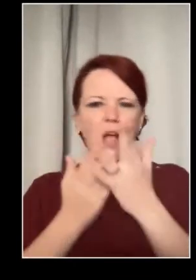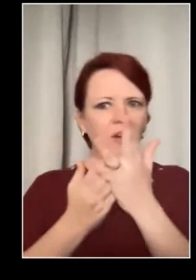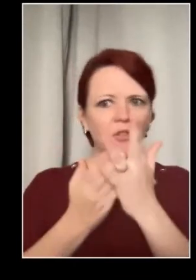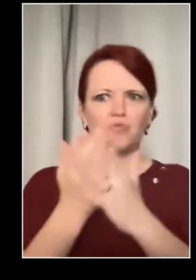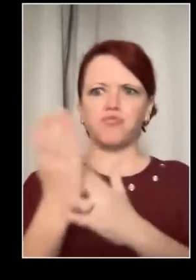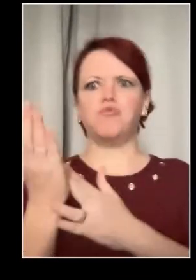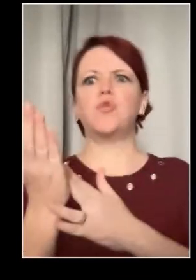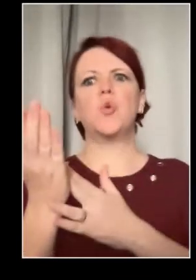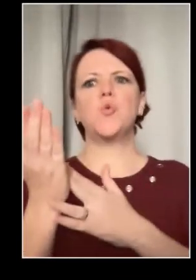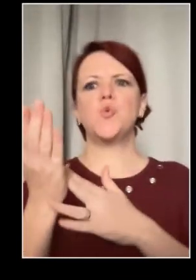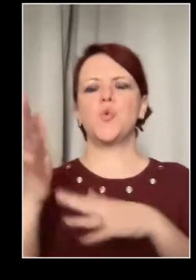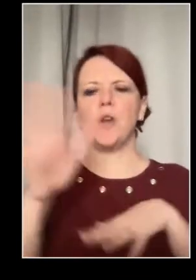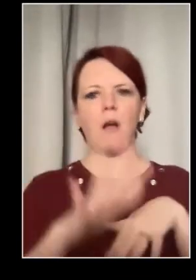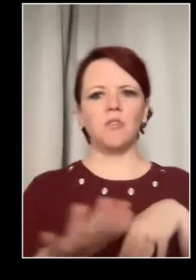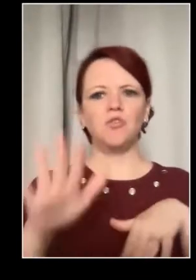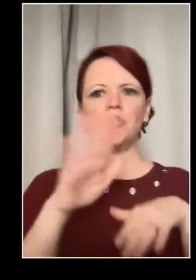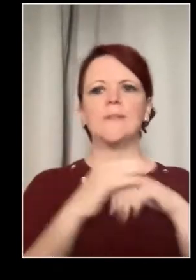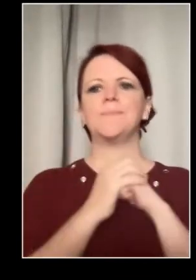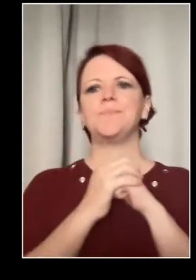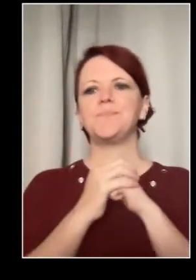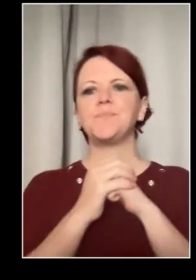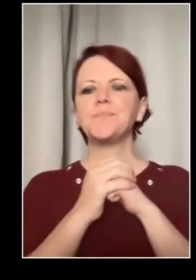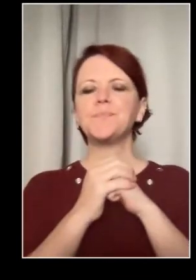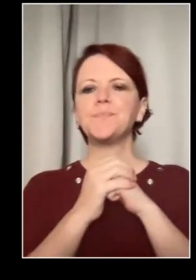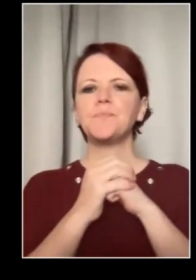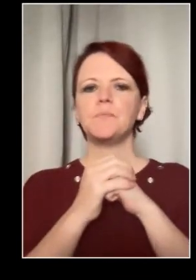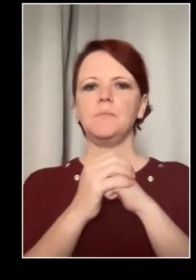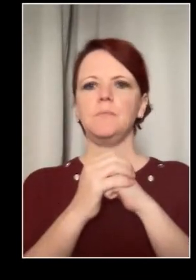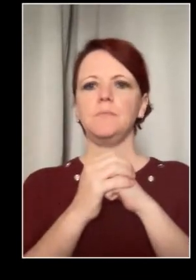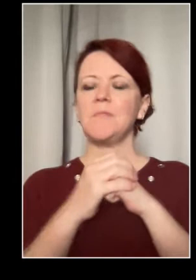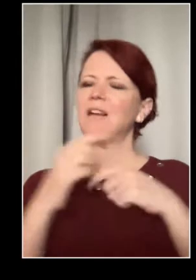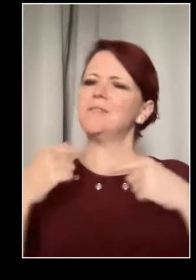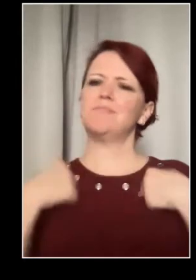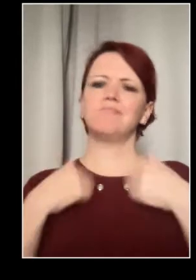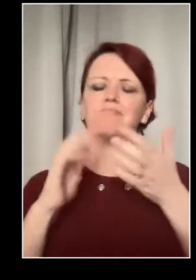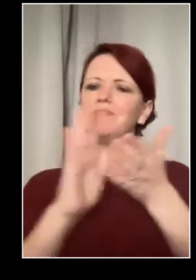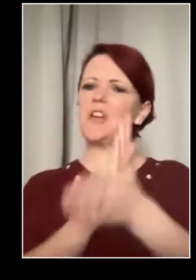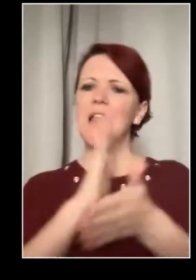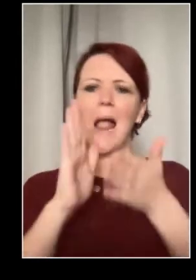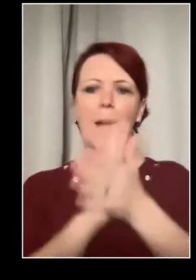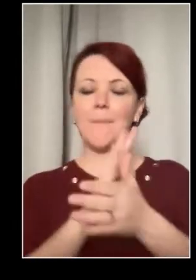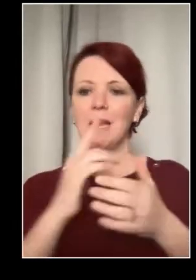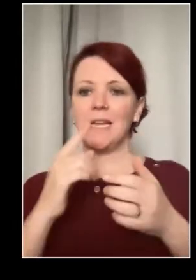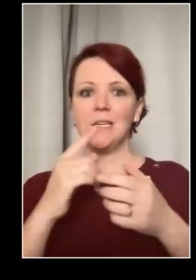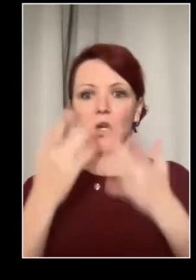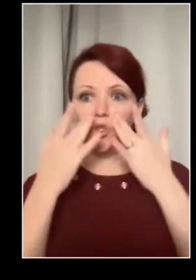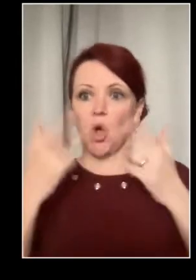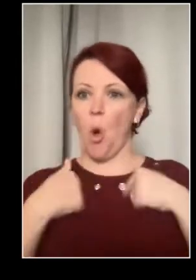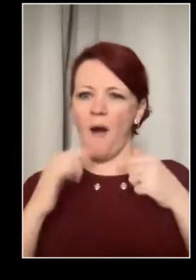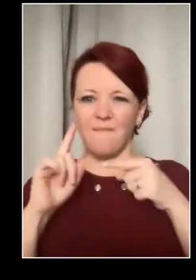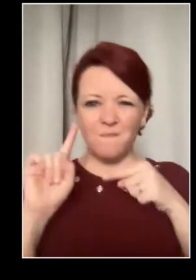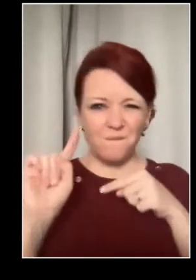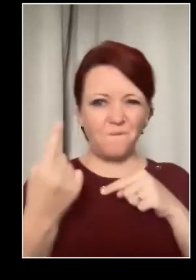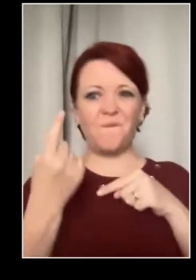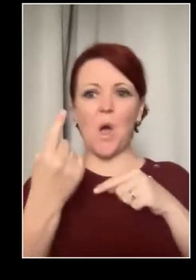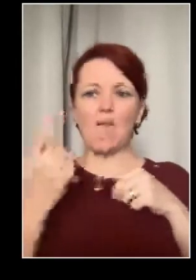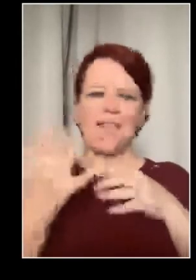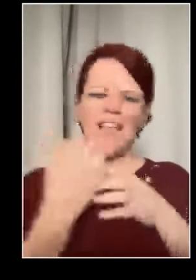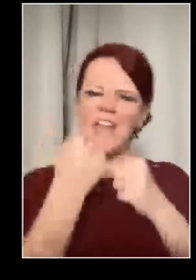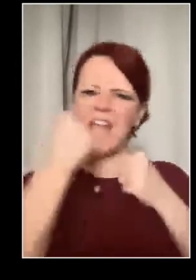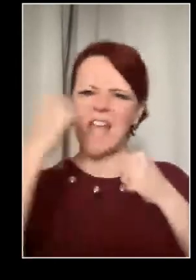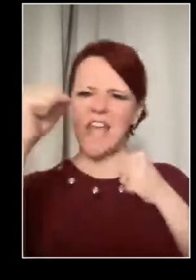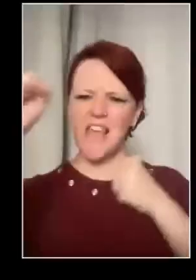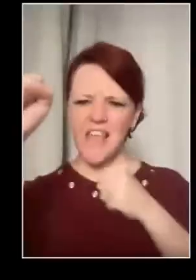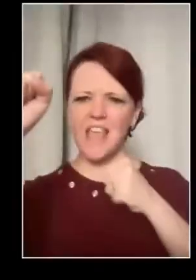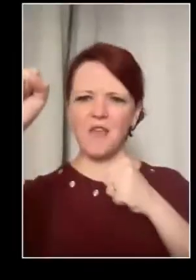back better. I won't do that impression again. It is my pleasure to introduce our first hero film celebrating the amazing work